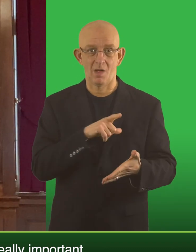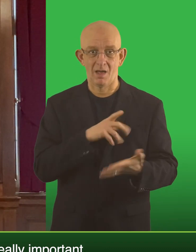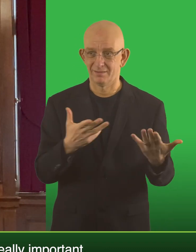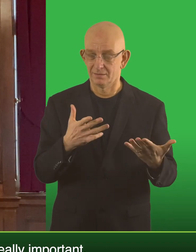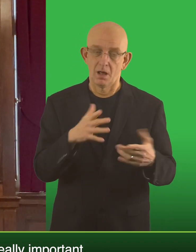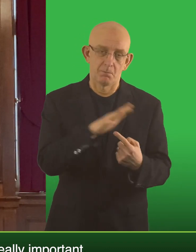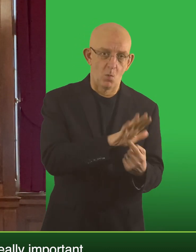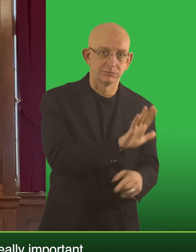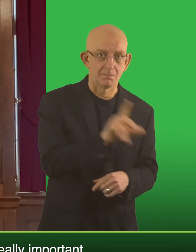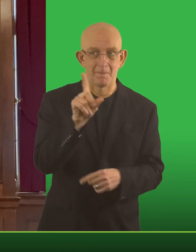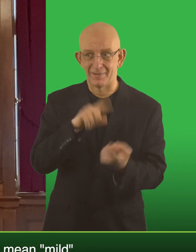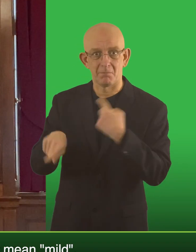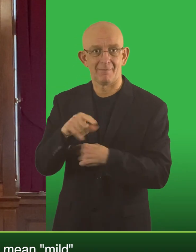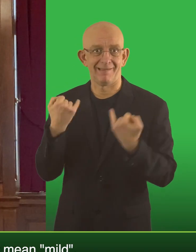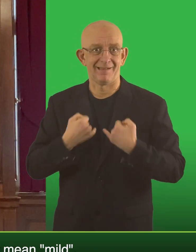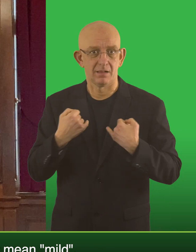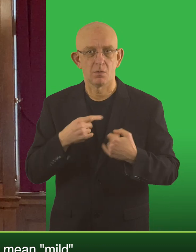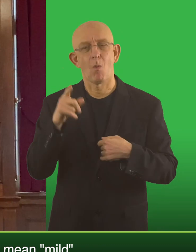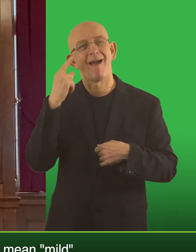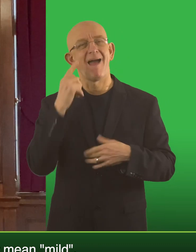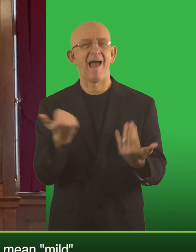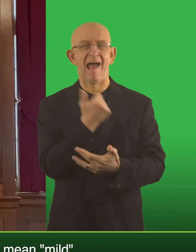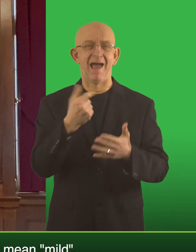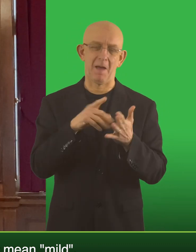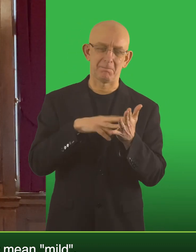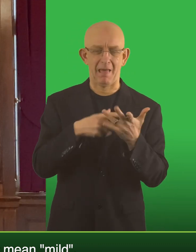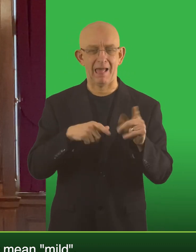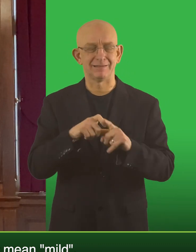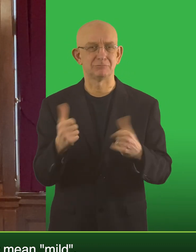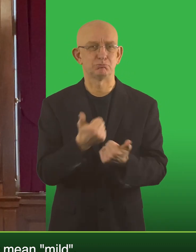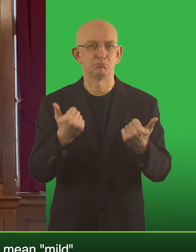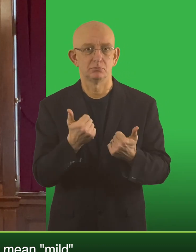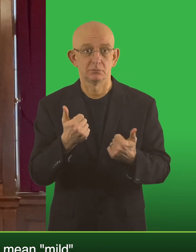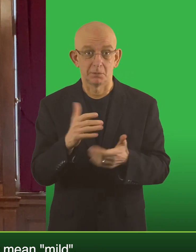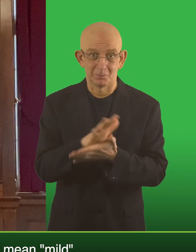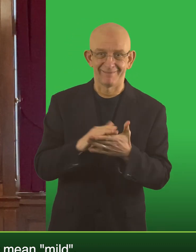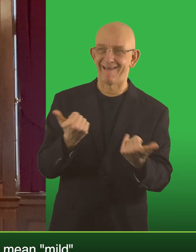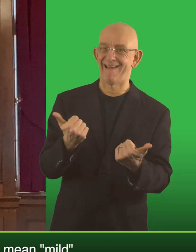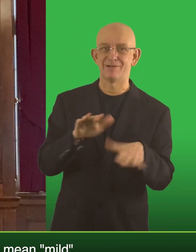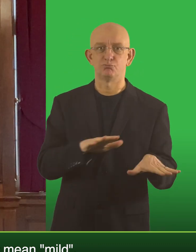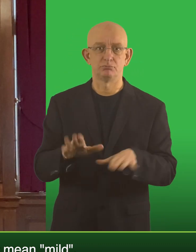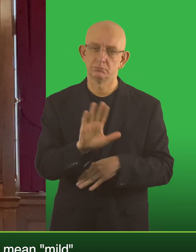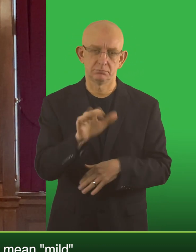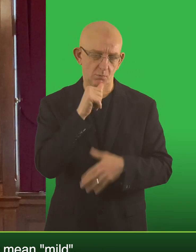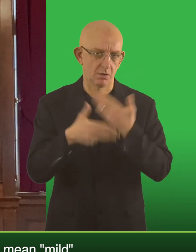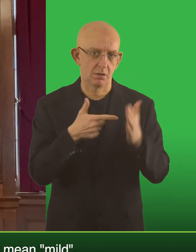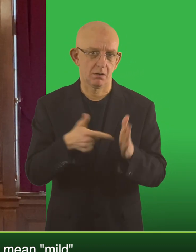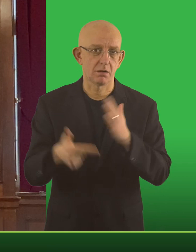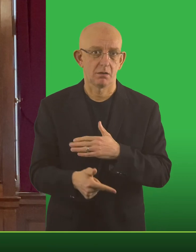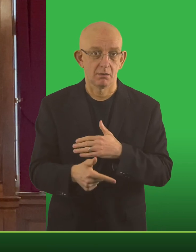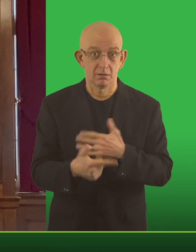but also people are poorly. So milder doesn't necessarily mean mild, and I shall come back onto that at the